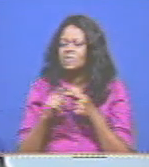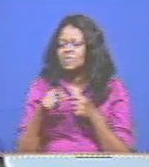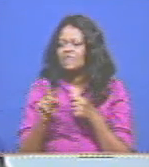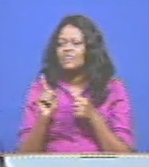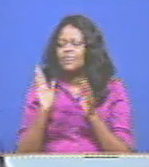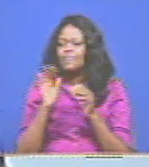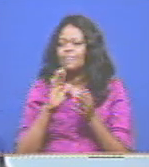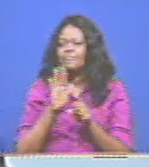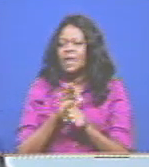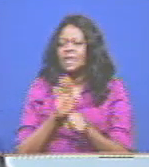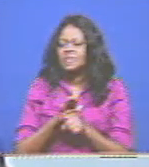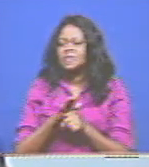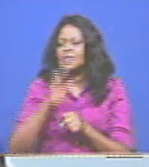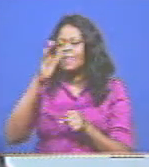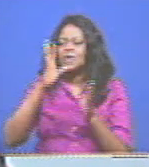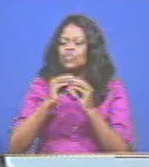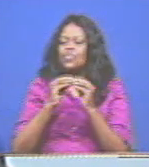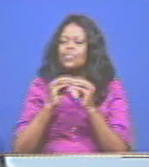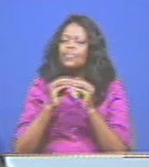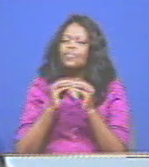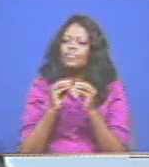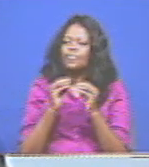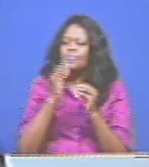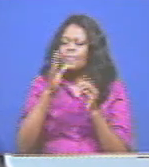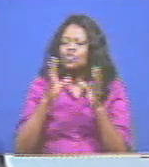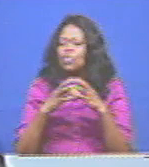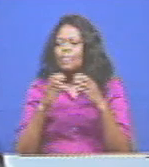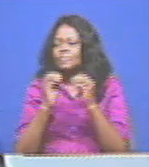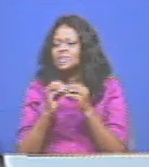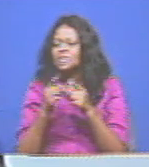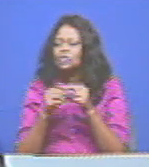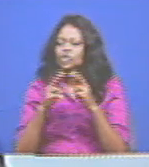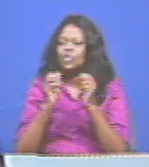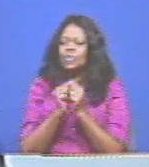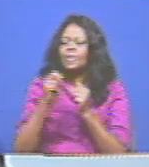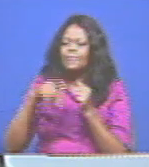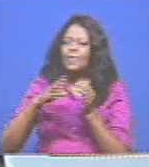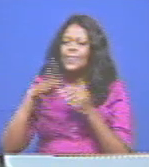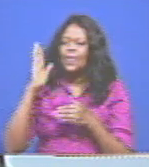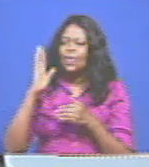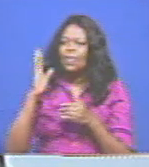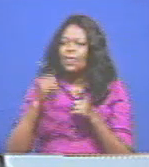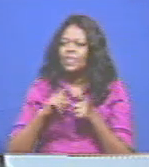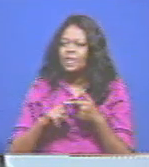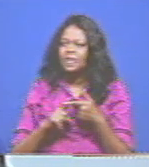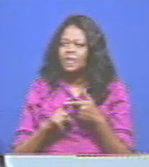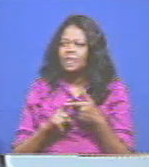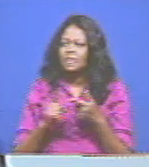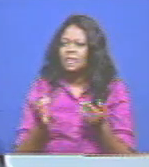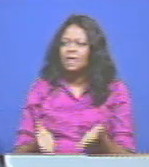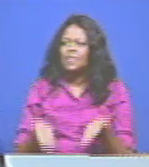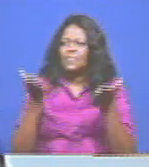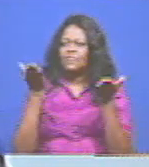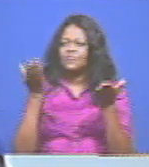meetings. Mm-hmm. Then he should be able to consult with MPs more. Mm-hmm. Then improve a bit